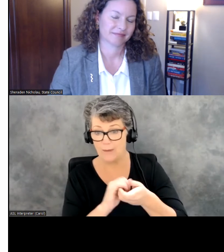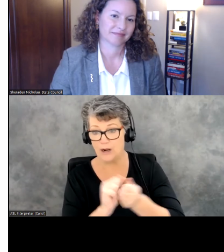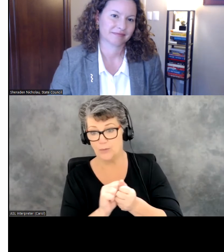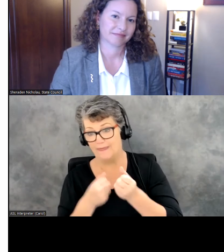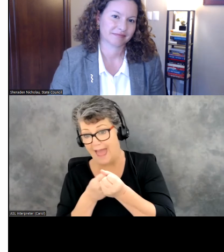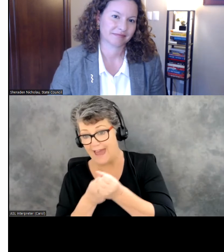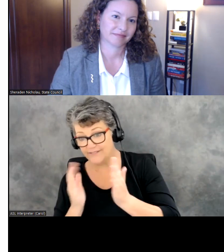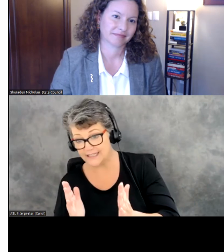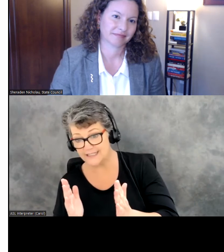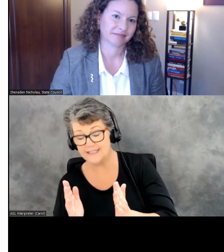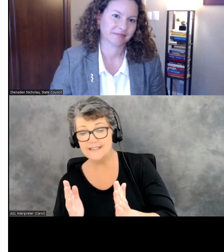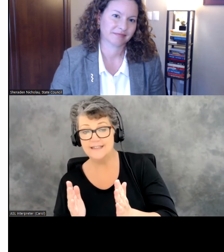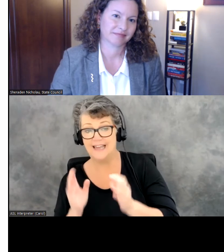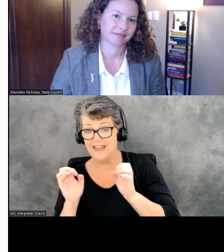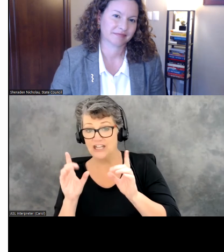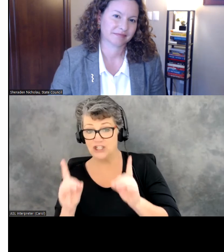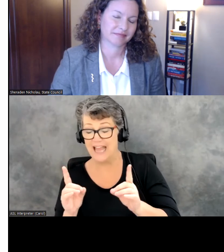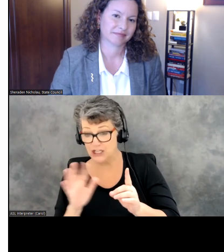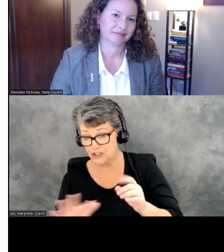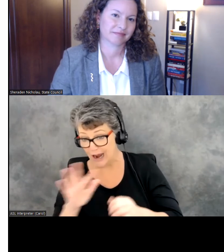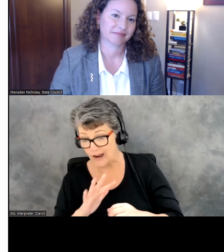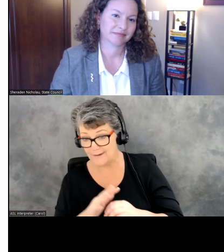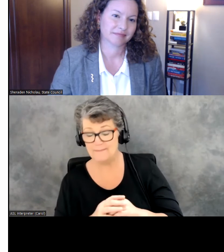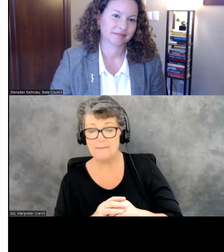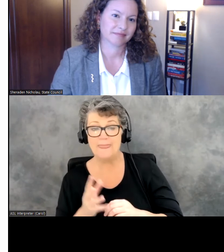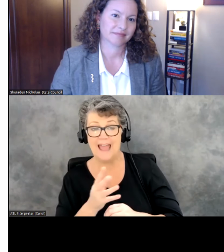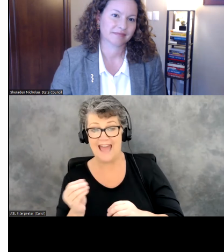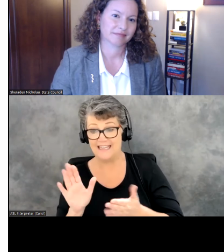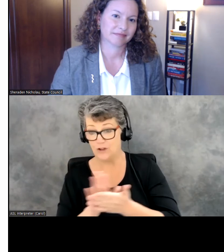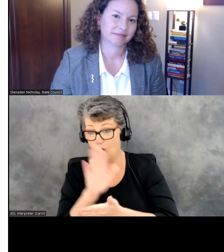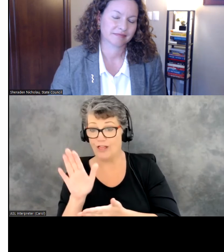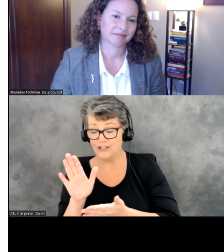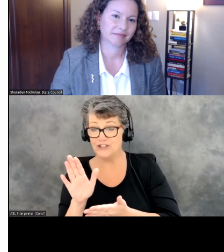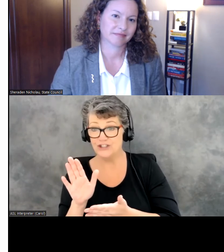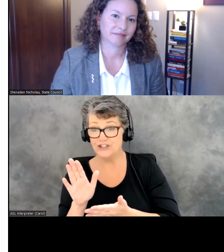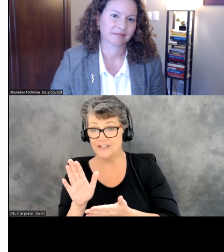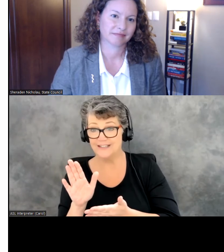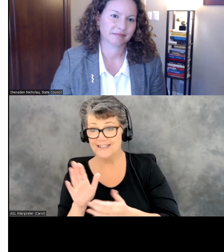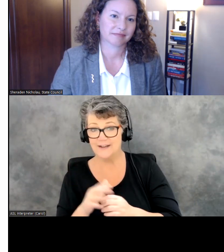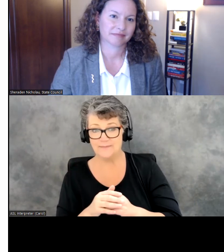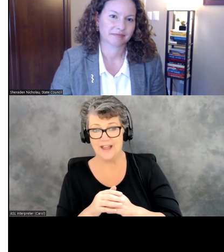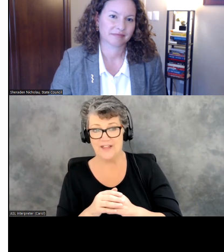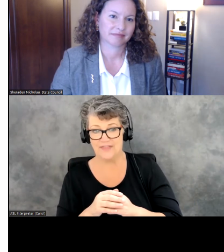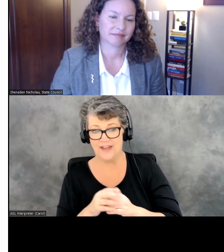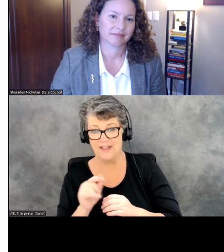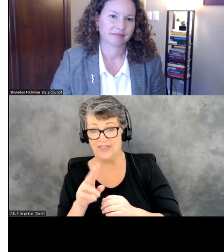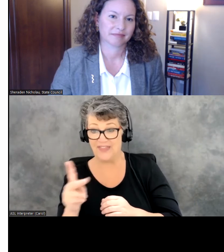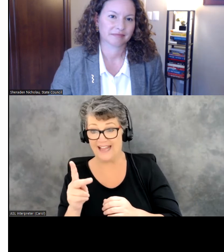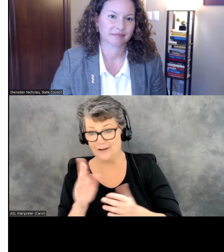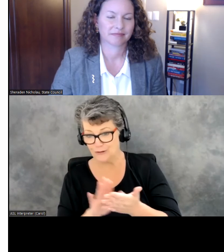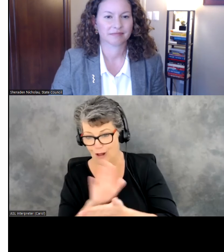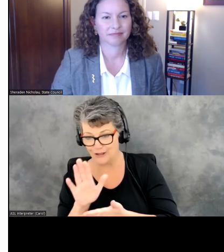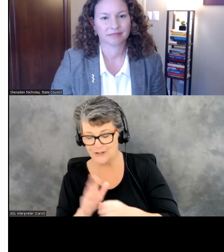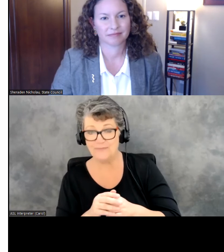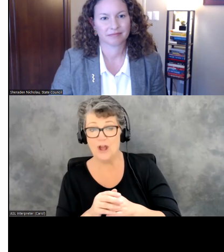advocates in the education universe and in the college, the Think College education universe. We collaborated